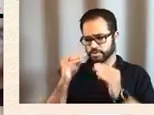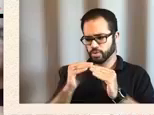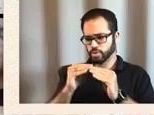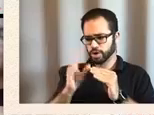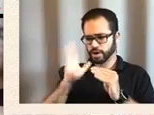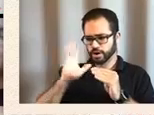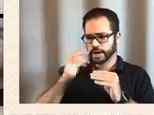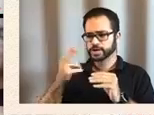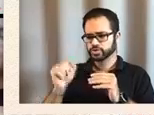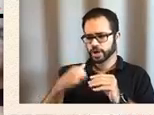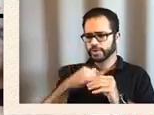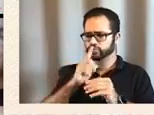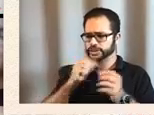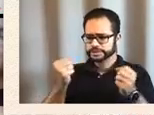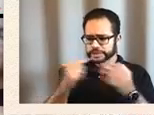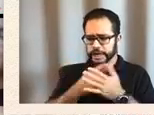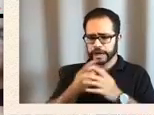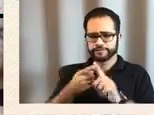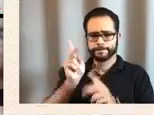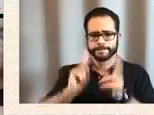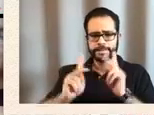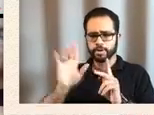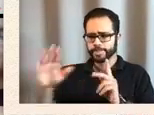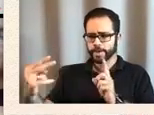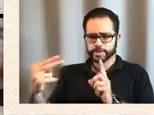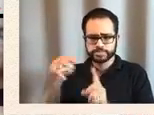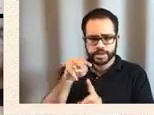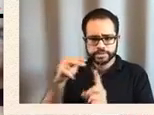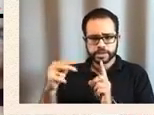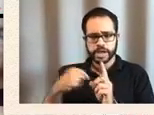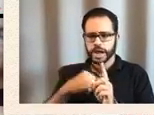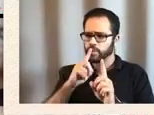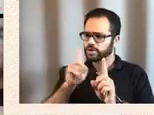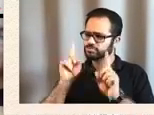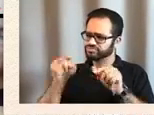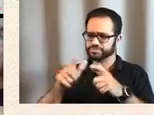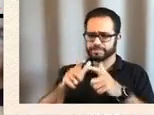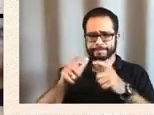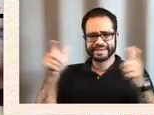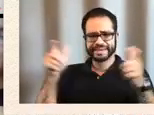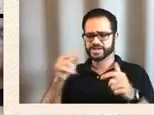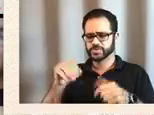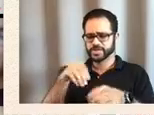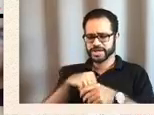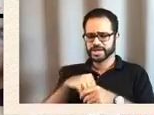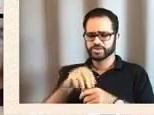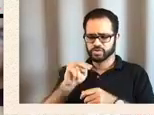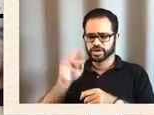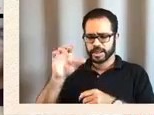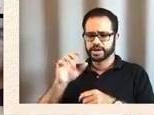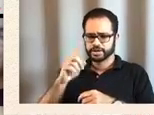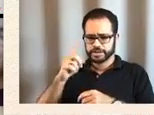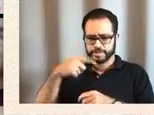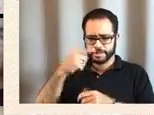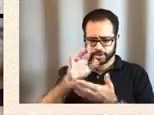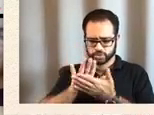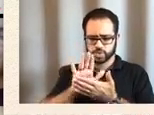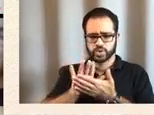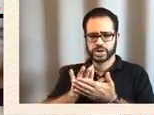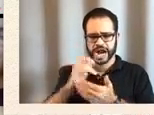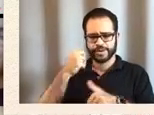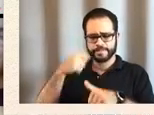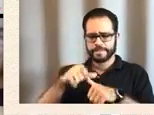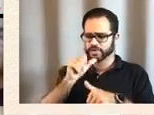of people and what their perceptions were. I went to a very big high school in North Carolina that was public. And I remember they didn't really have a